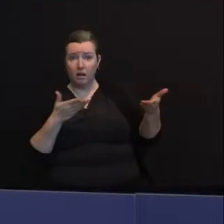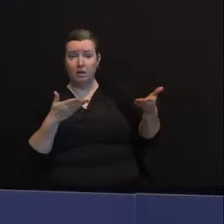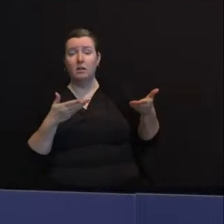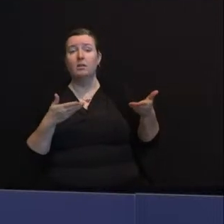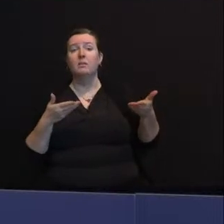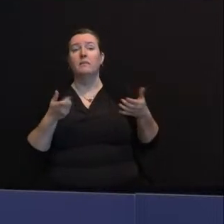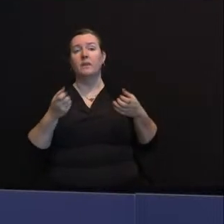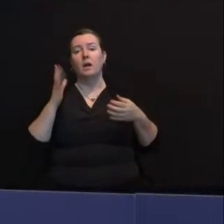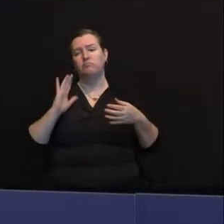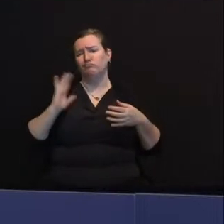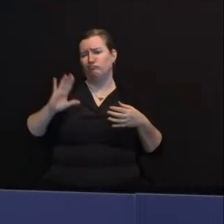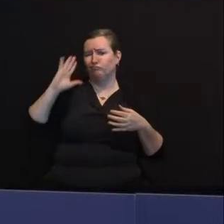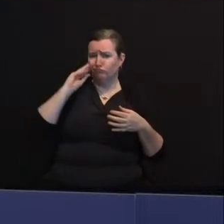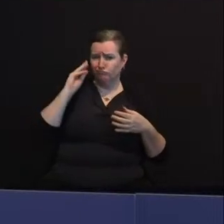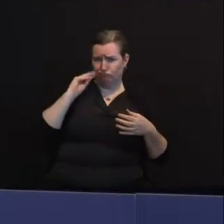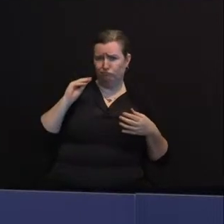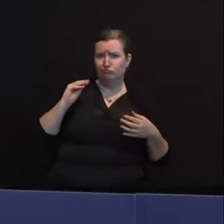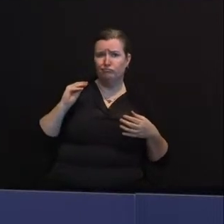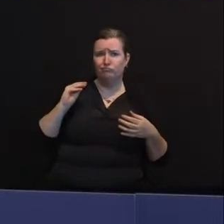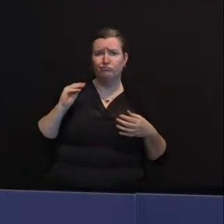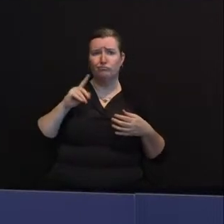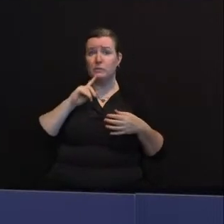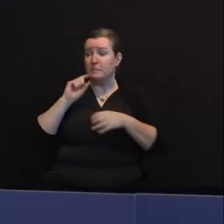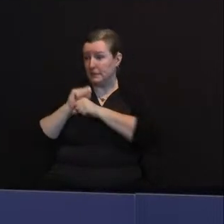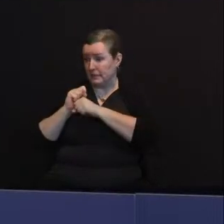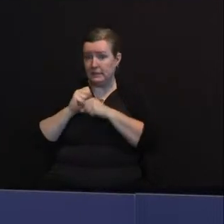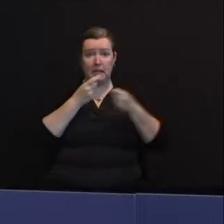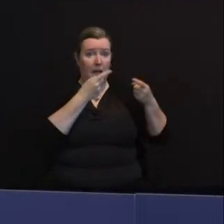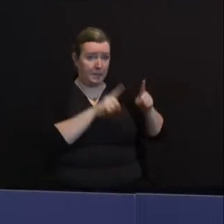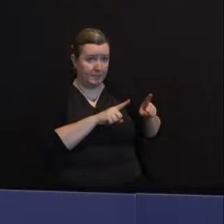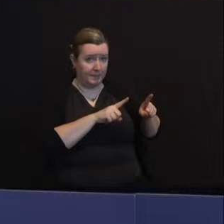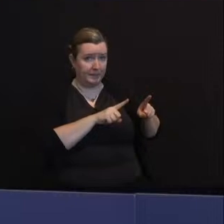the experience, the actual experience, and then